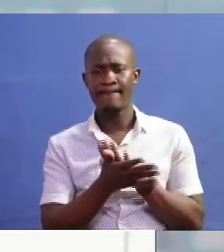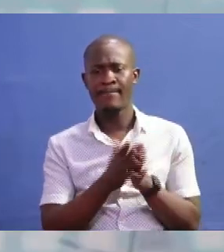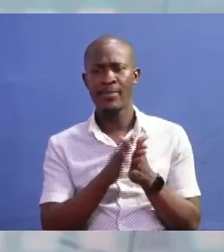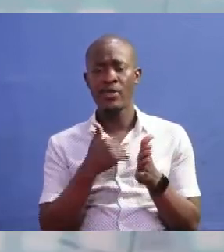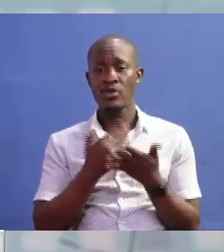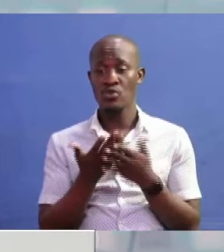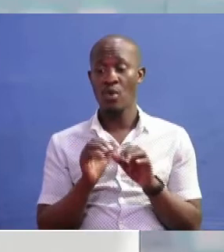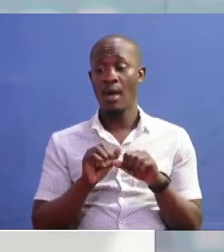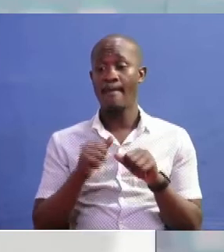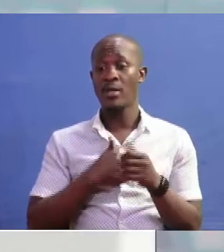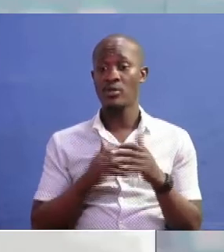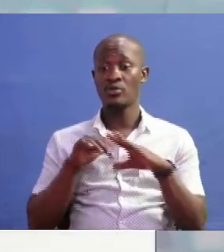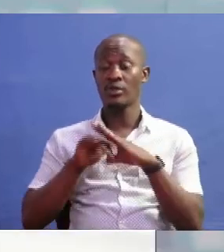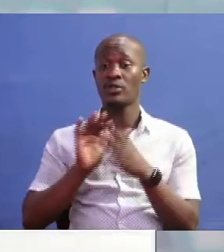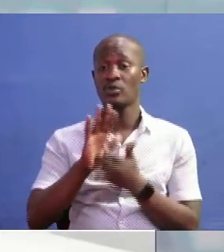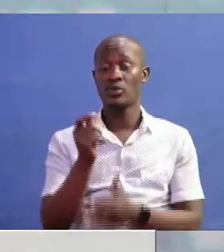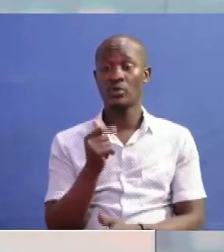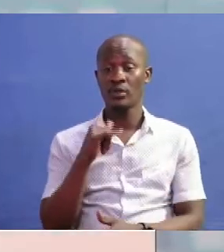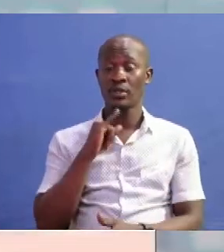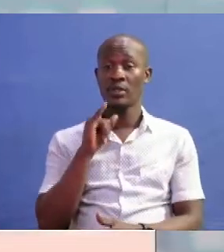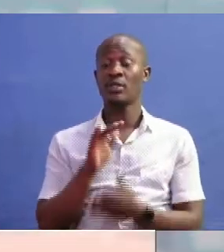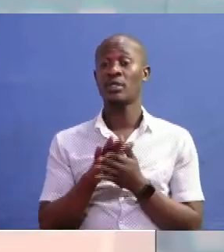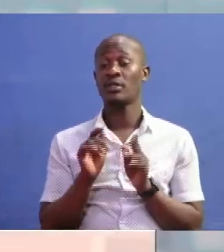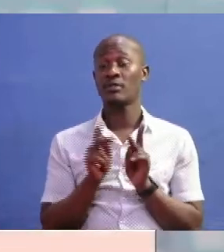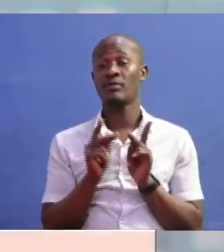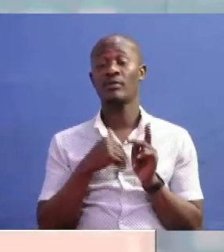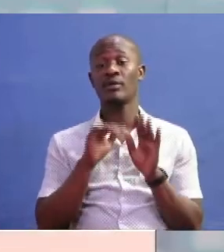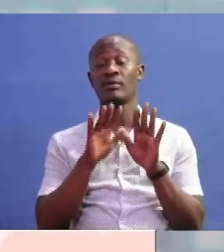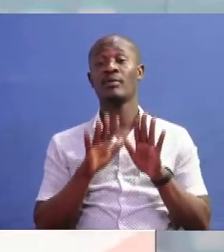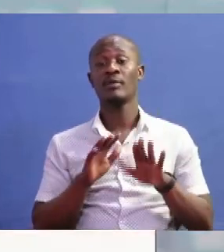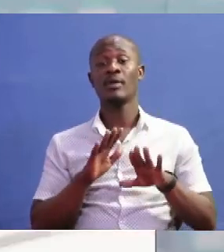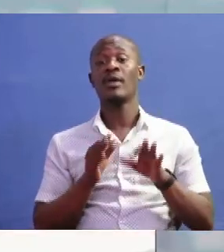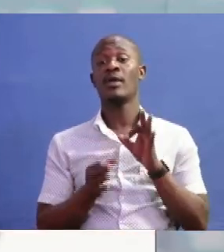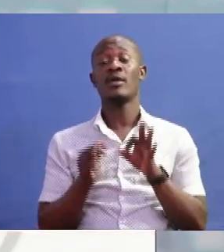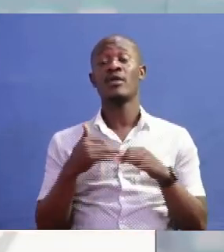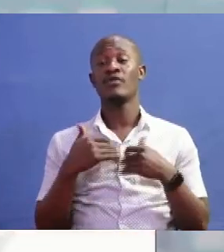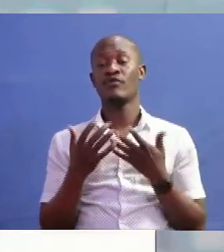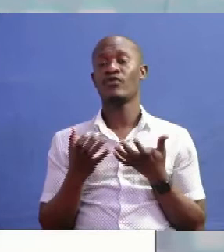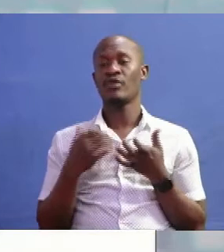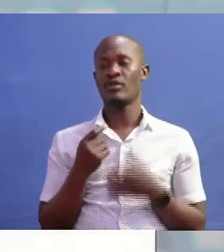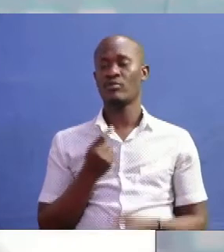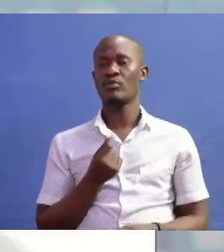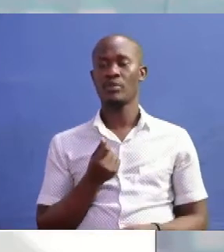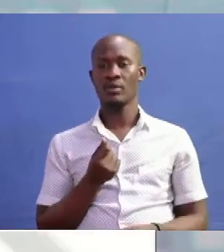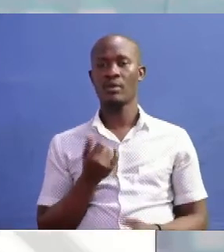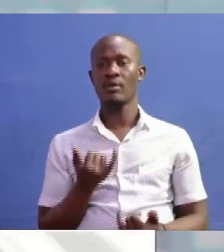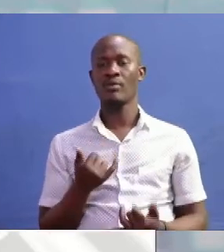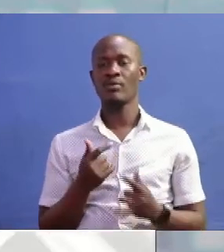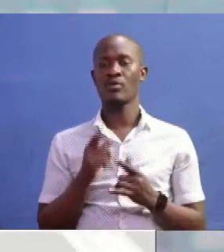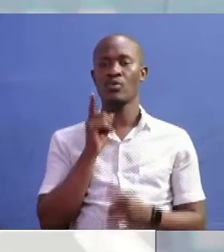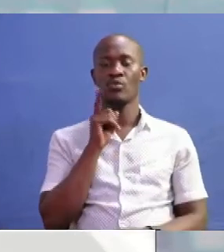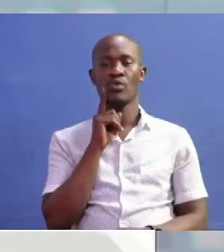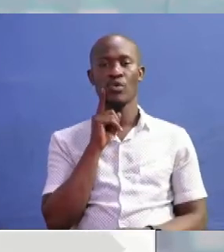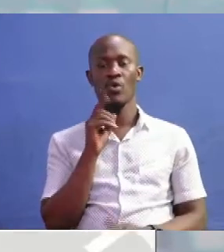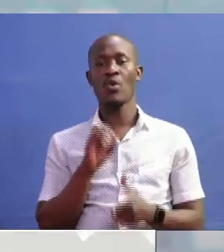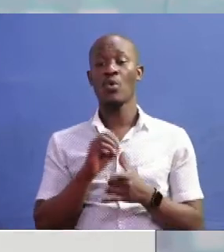your ability to access your money is quite important. So if you really need cash now, if you really need cash tomorrow or